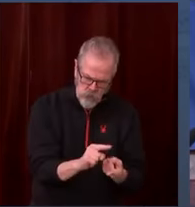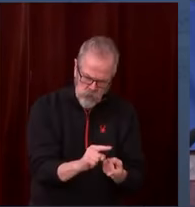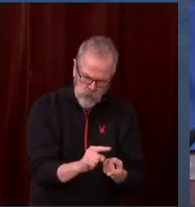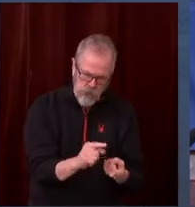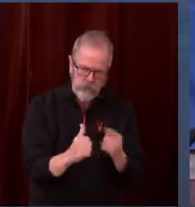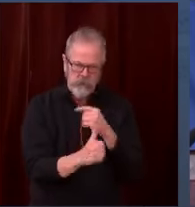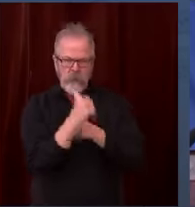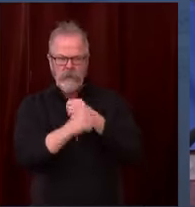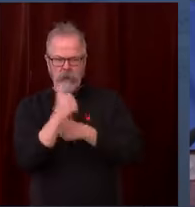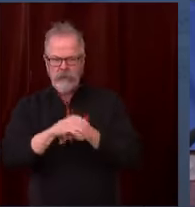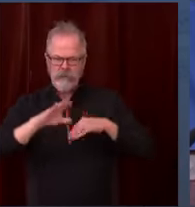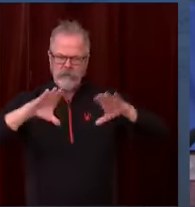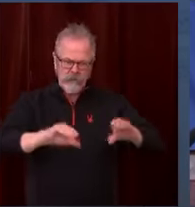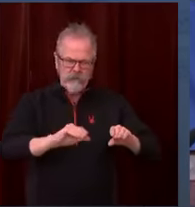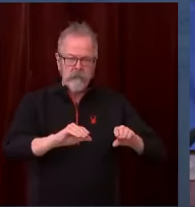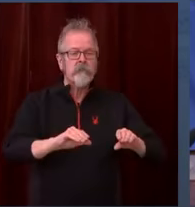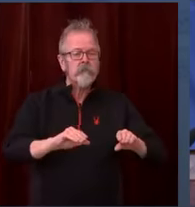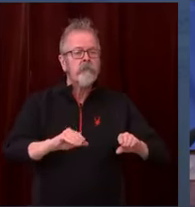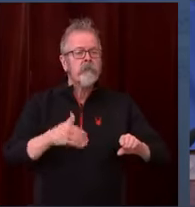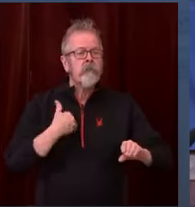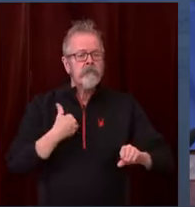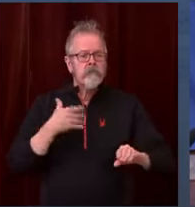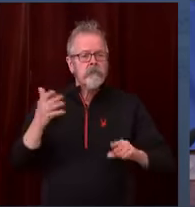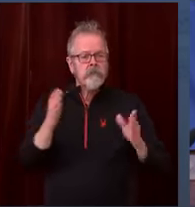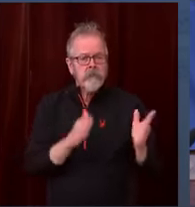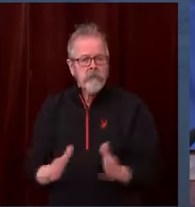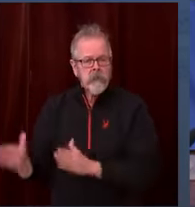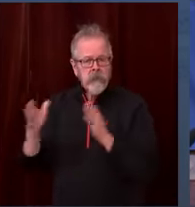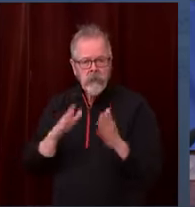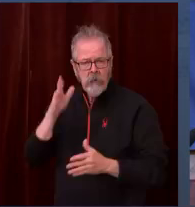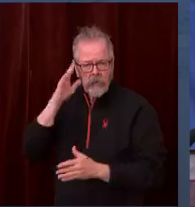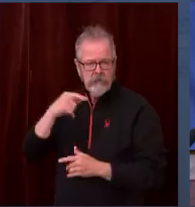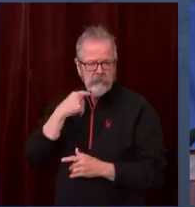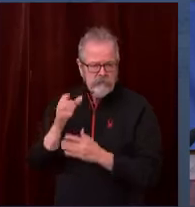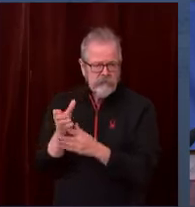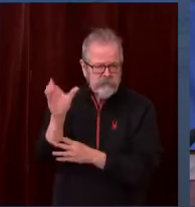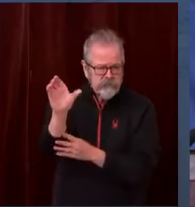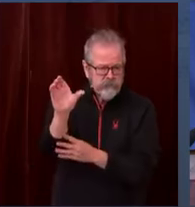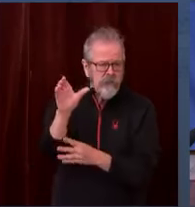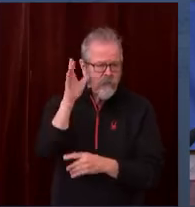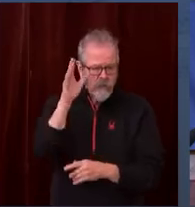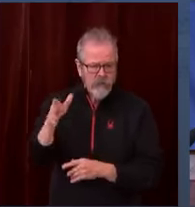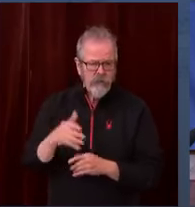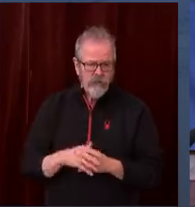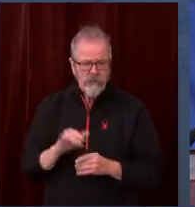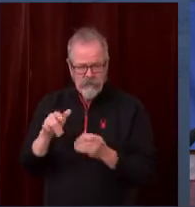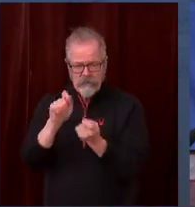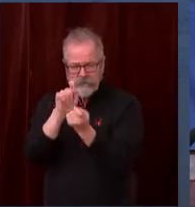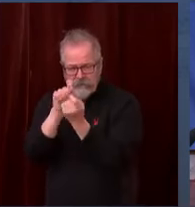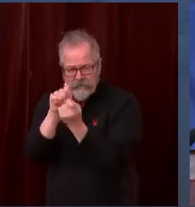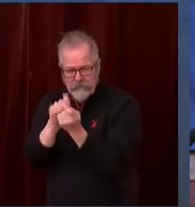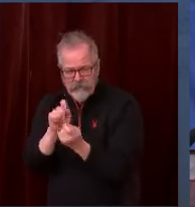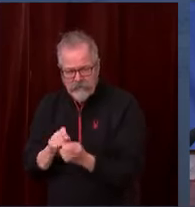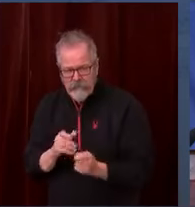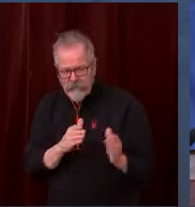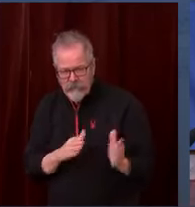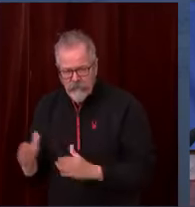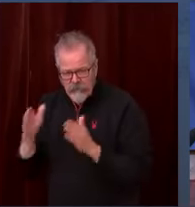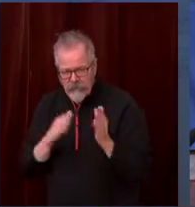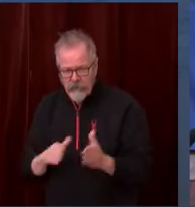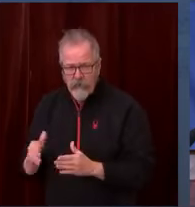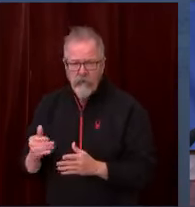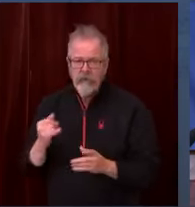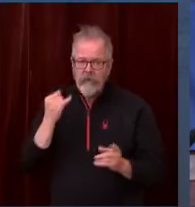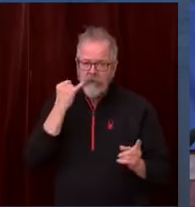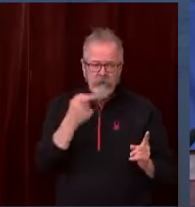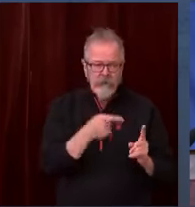in a correctional facility. But they have extensive plans about isolating people when they are showing symptoms, when they're